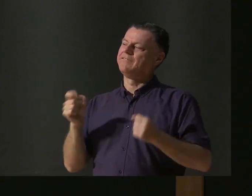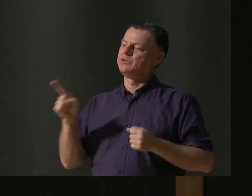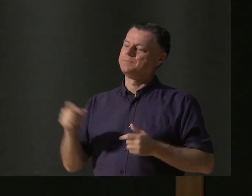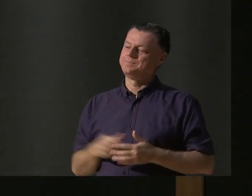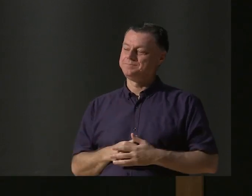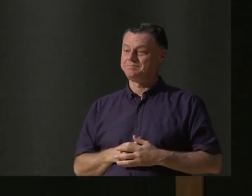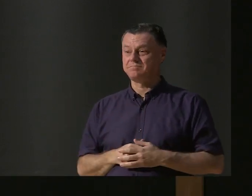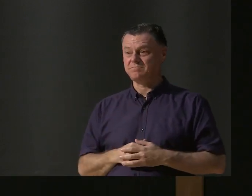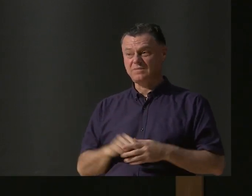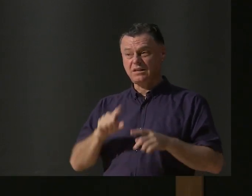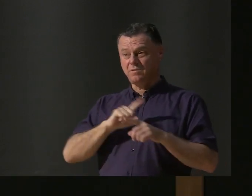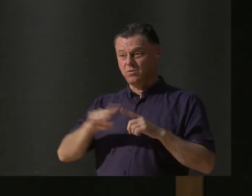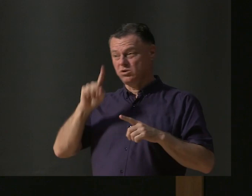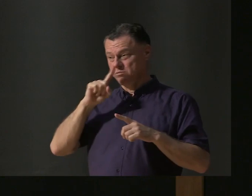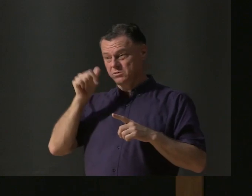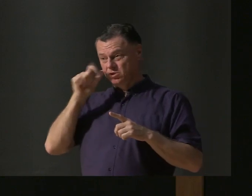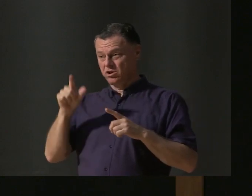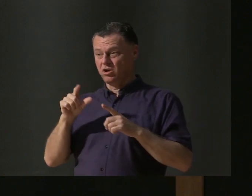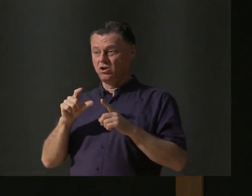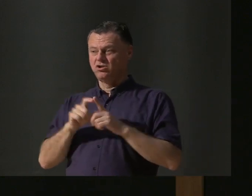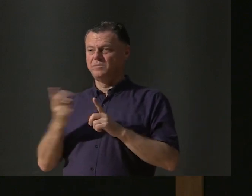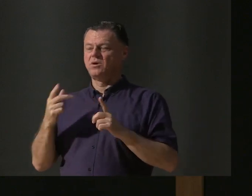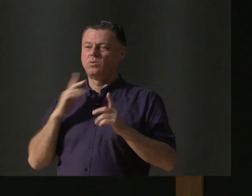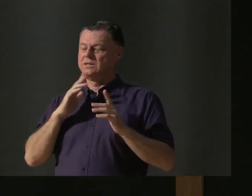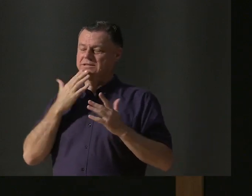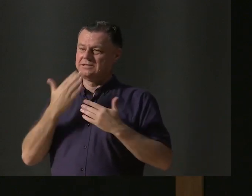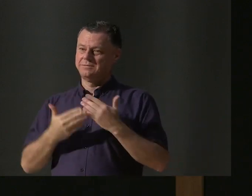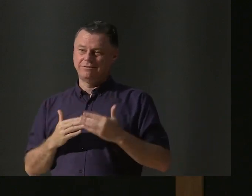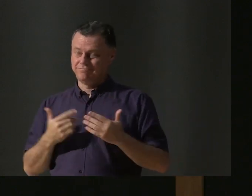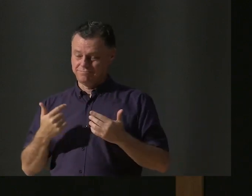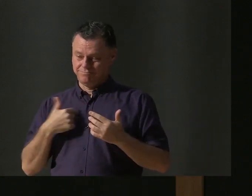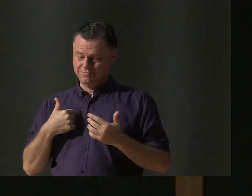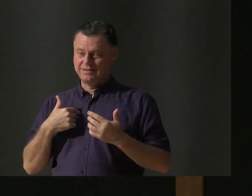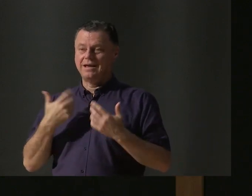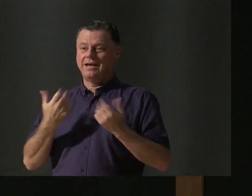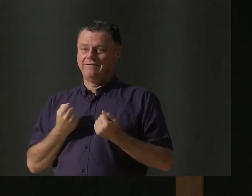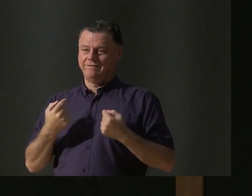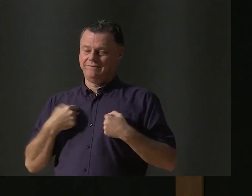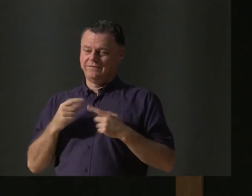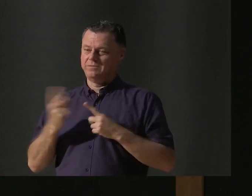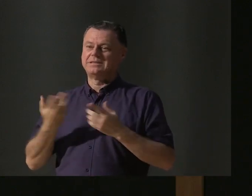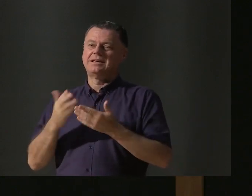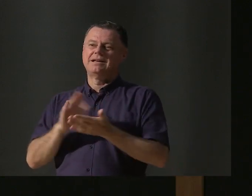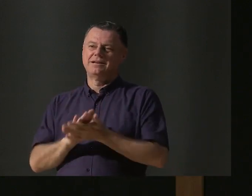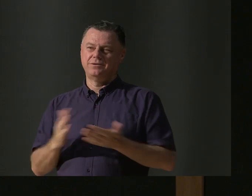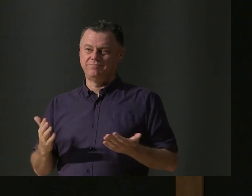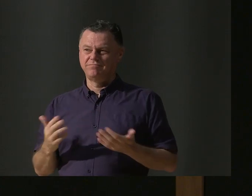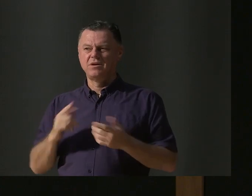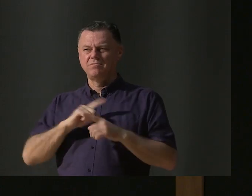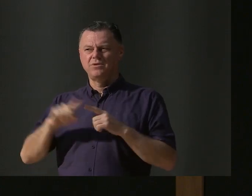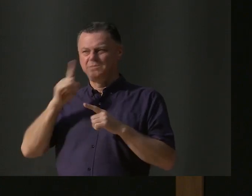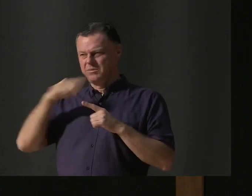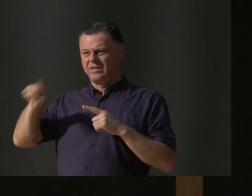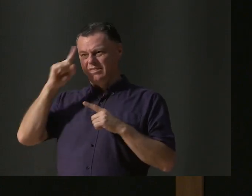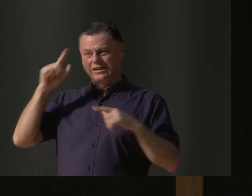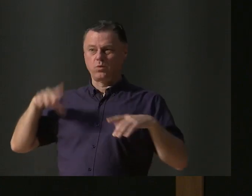Now, most people living with diabetes would be more than happy to explain to you how they came to have their condition. There's a big misconception out